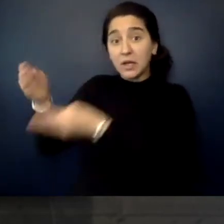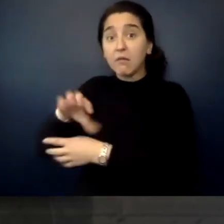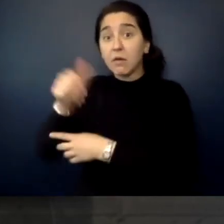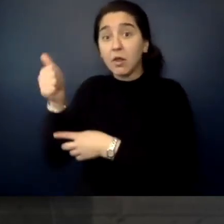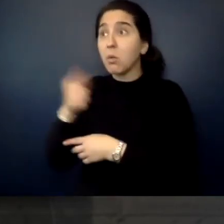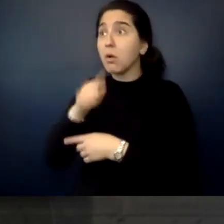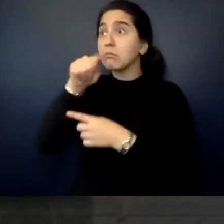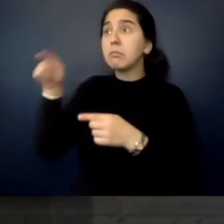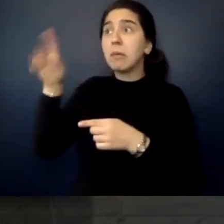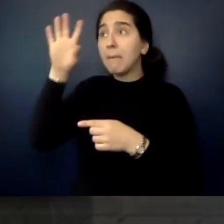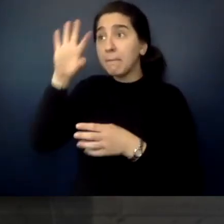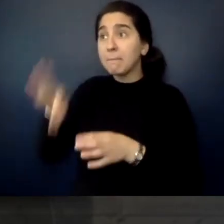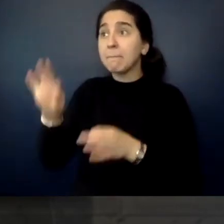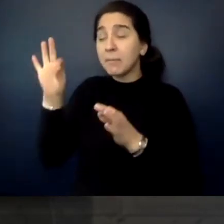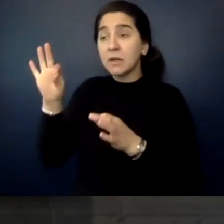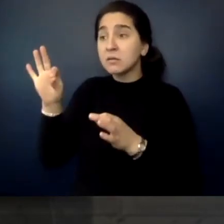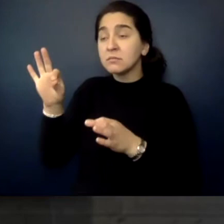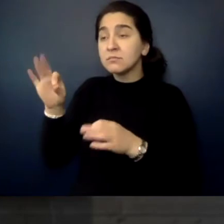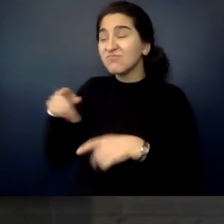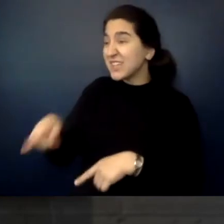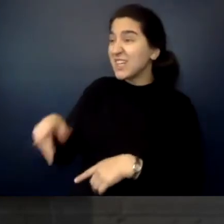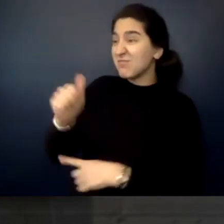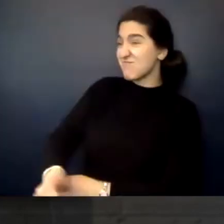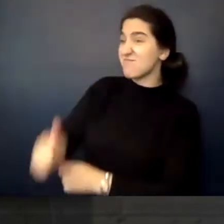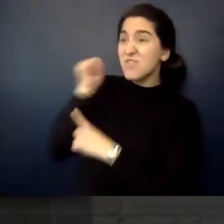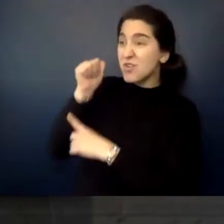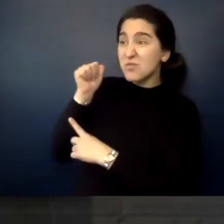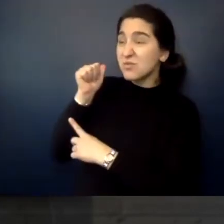said, 'I will not give you my vineyard.'"